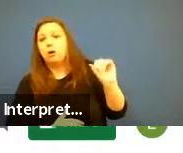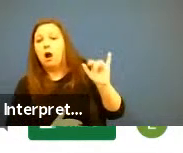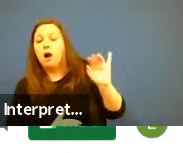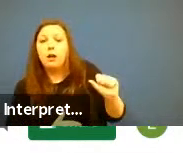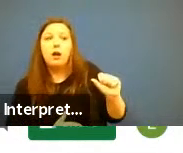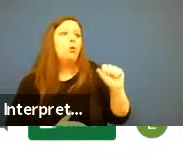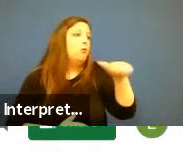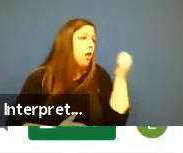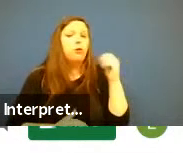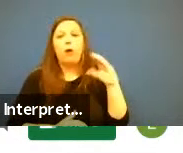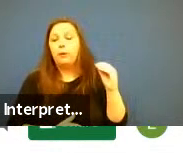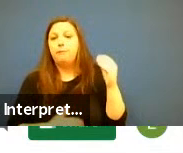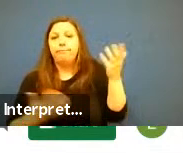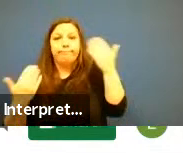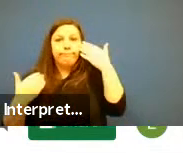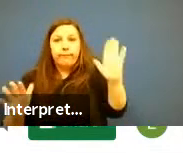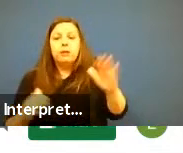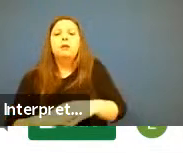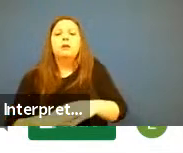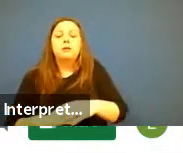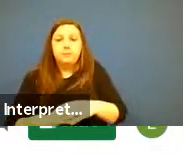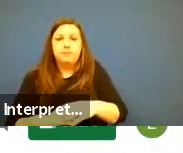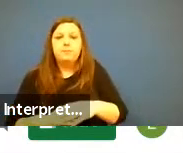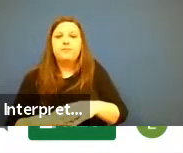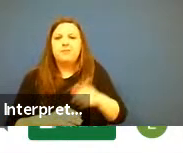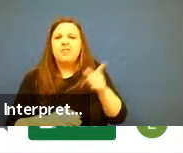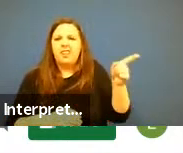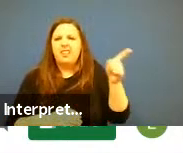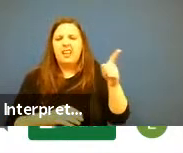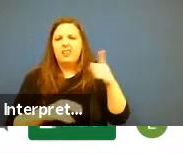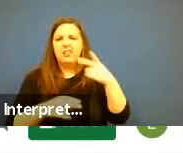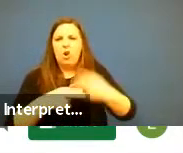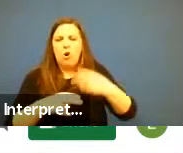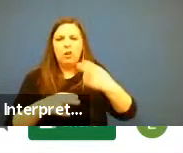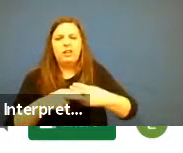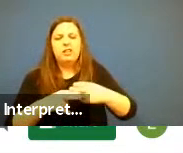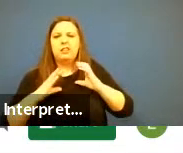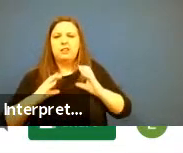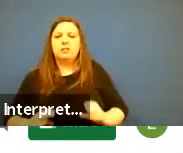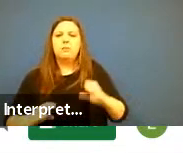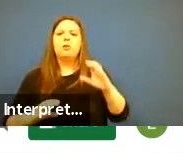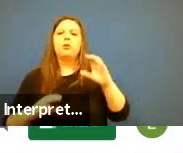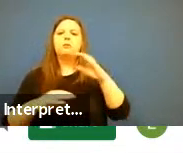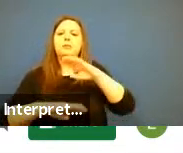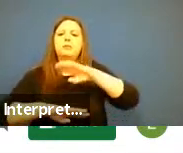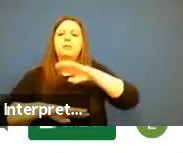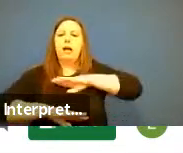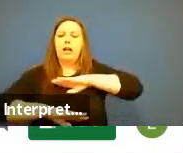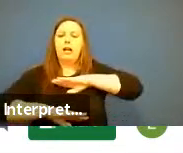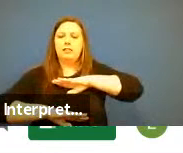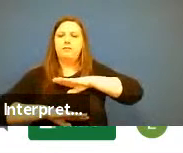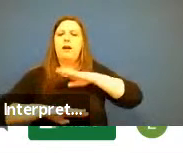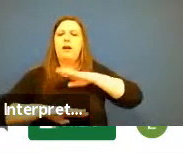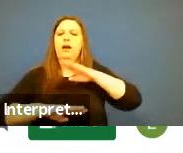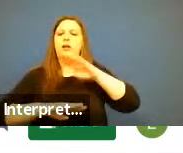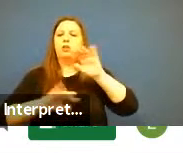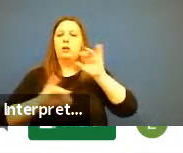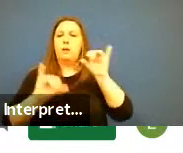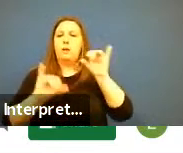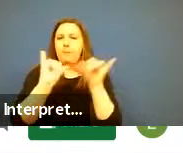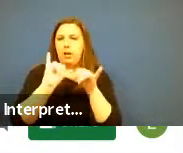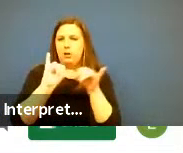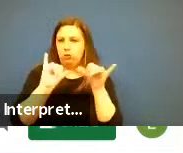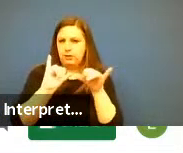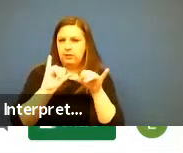does, we call them customer satisfaction measurements. But again, there's a whole industry out